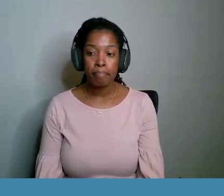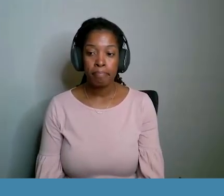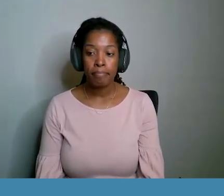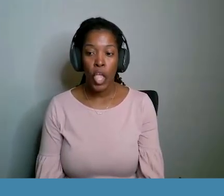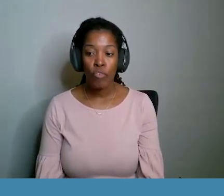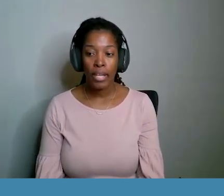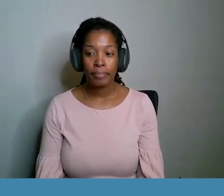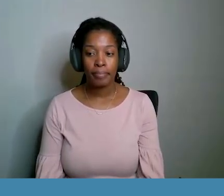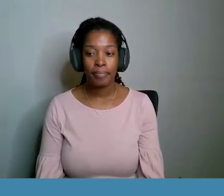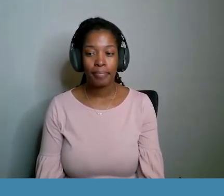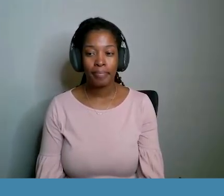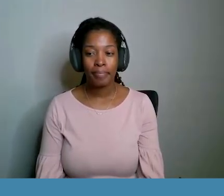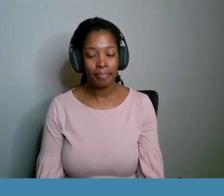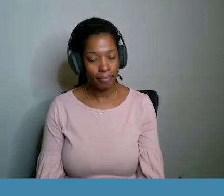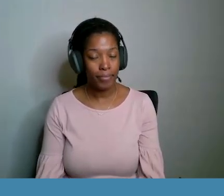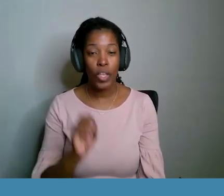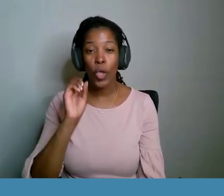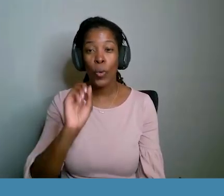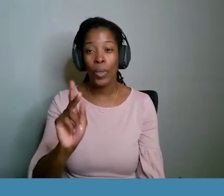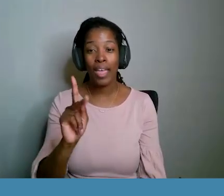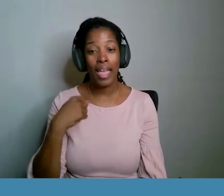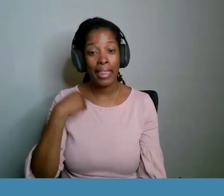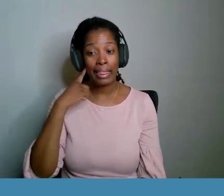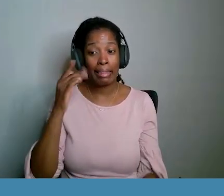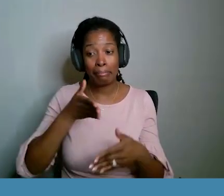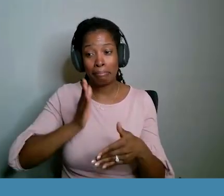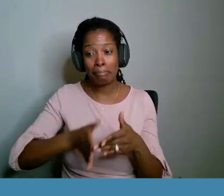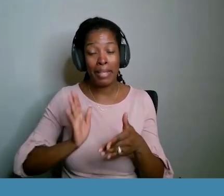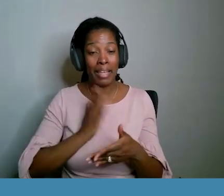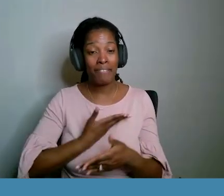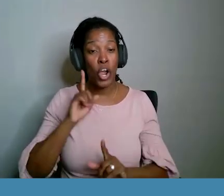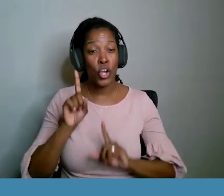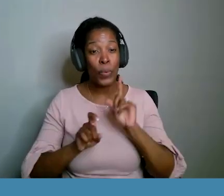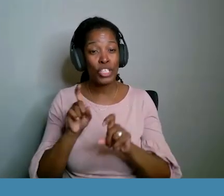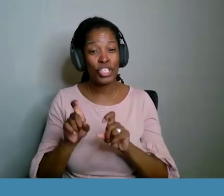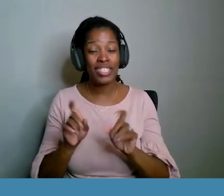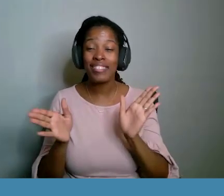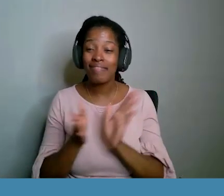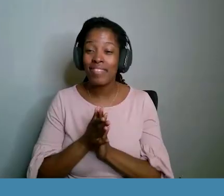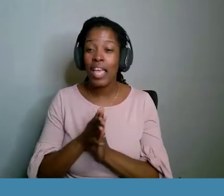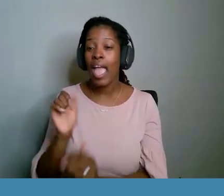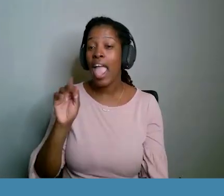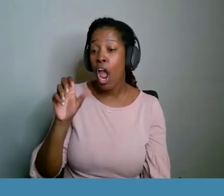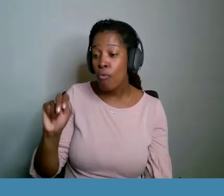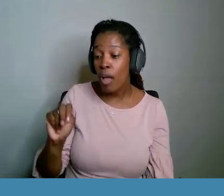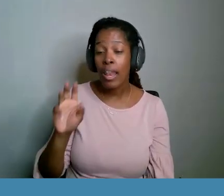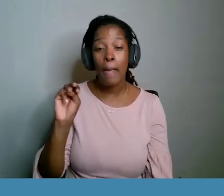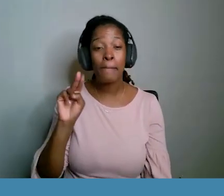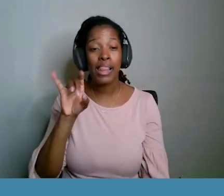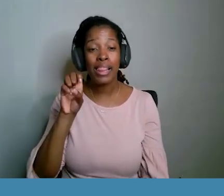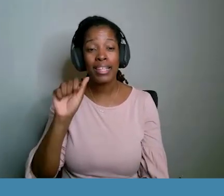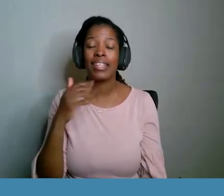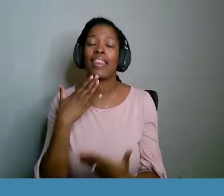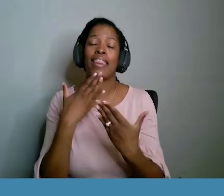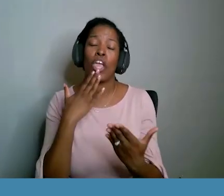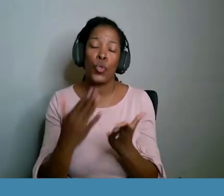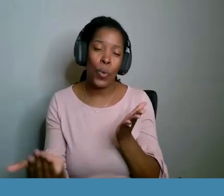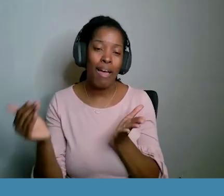All right. I think that's the end of our questions. Aaron and Melissa, thank you once